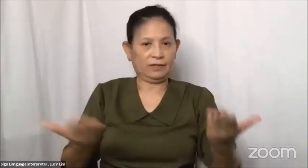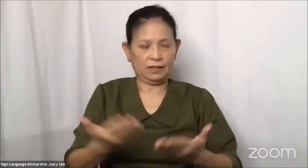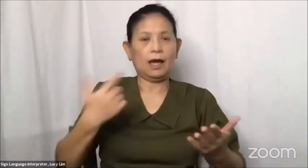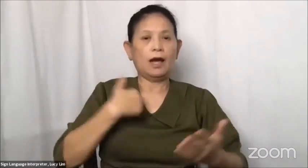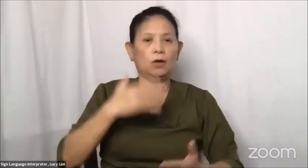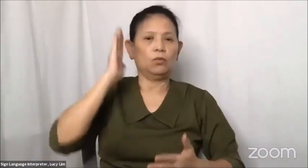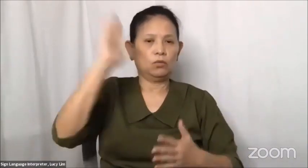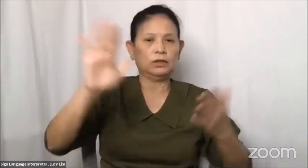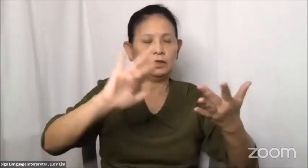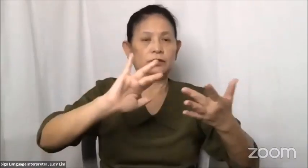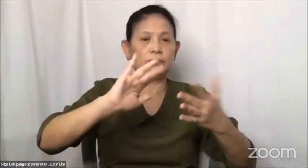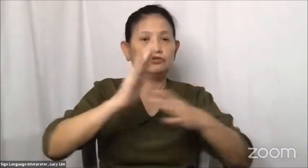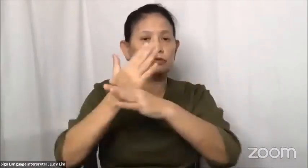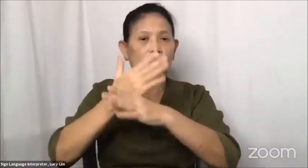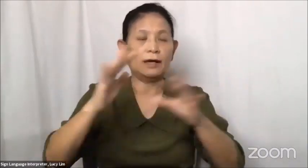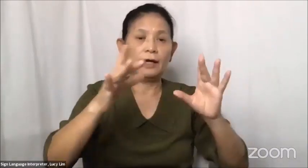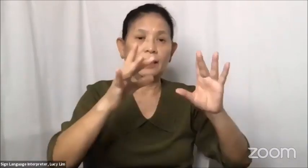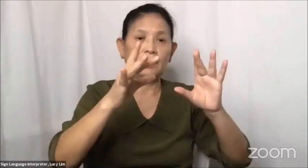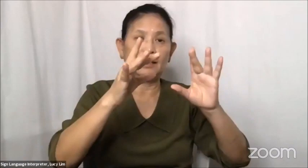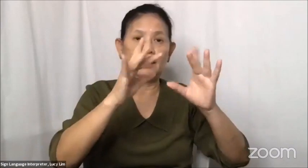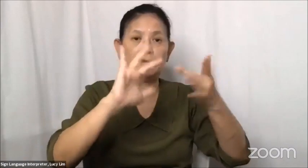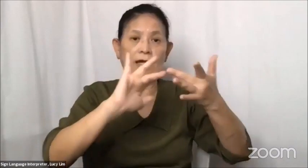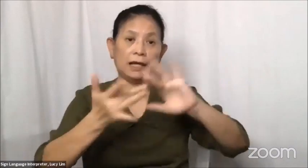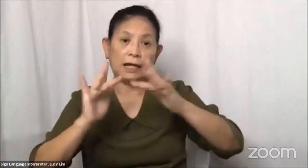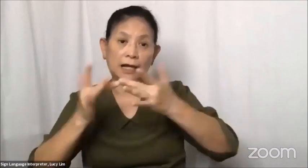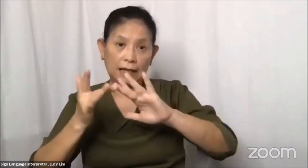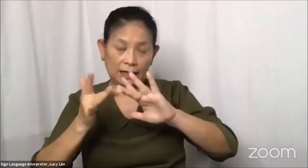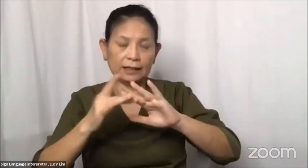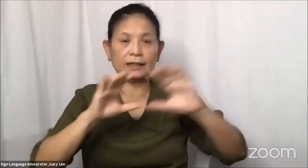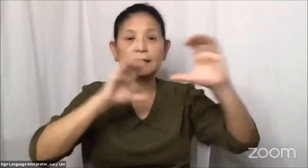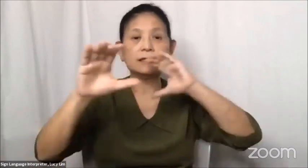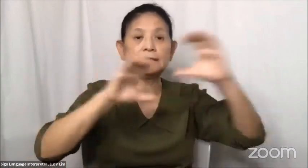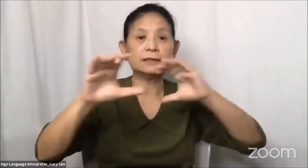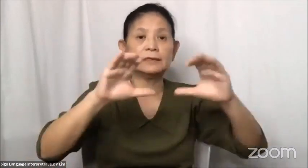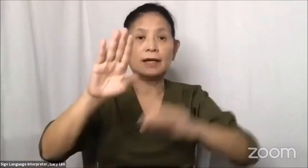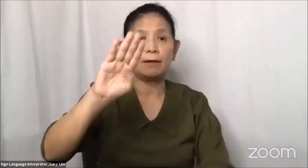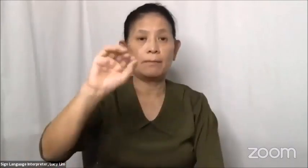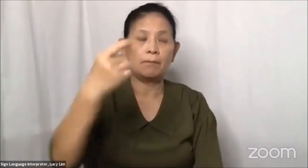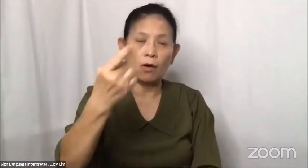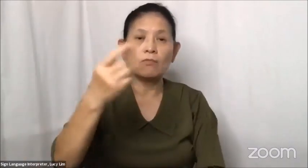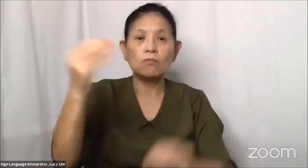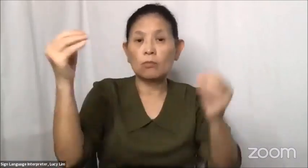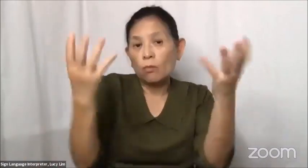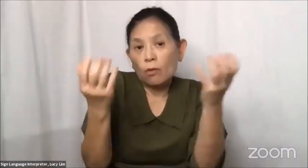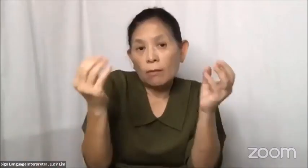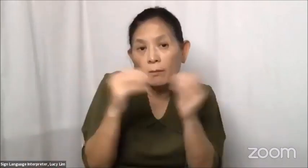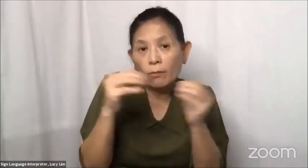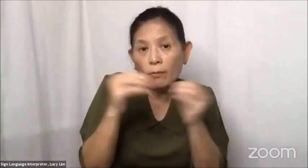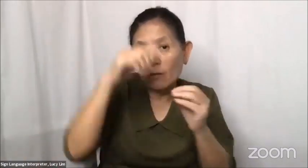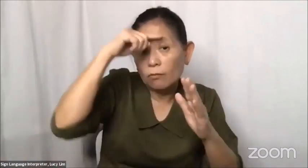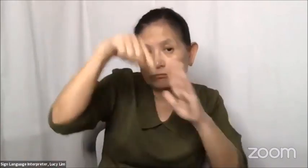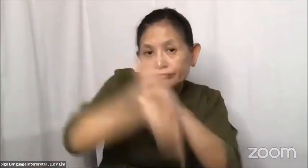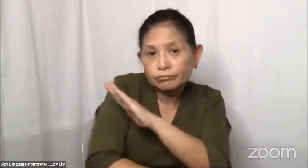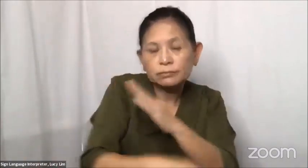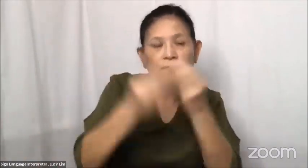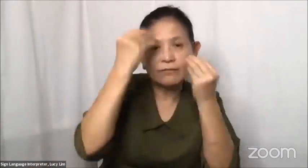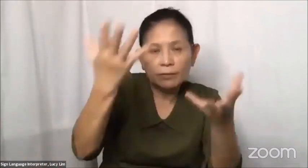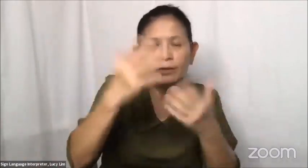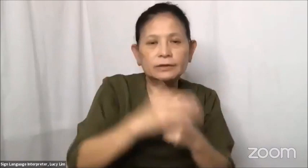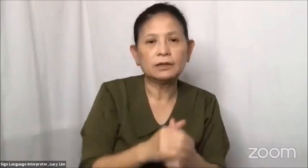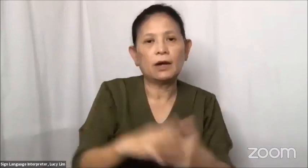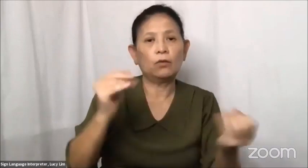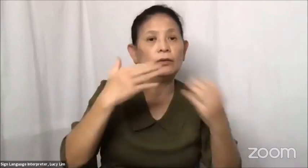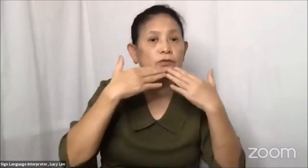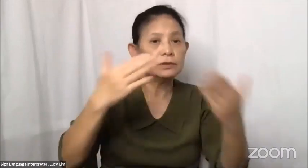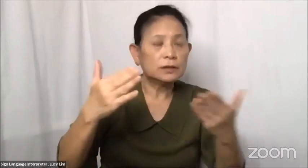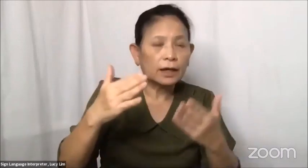for myself and Live Now in the chat box for more information. Also, I would like to thank Lucy,